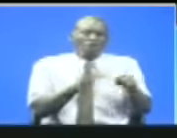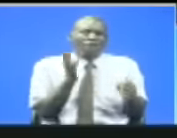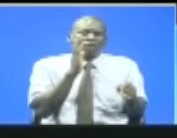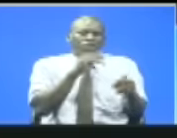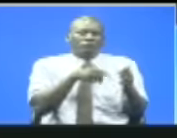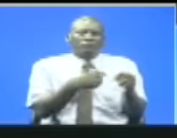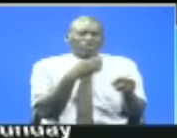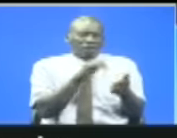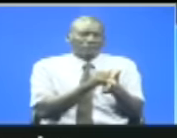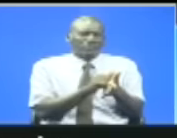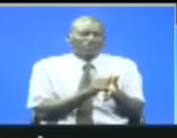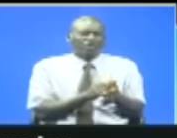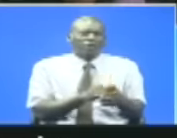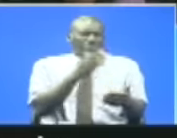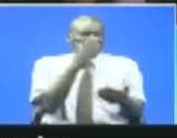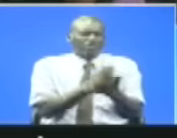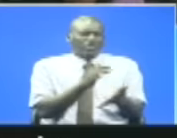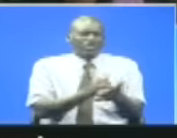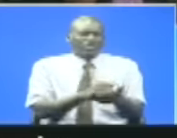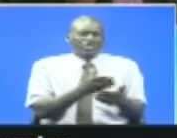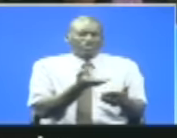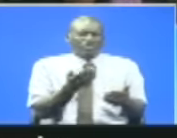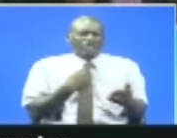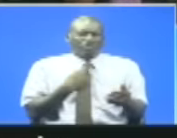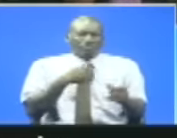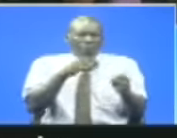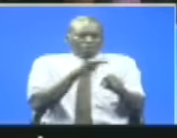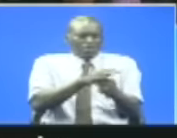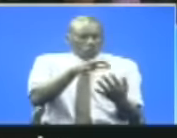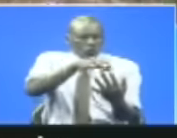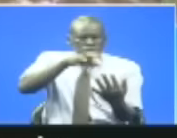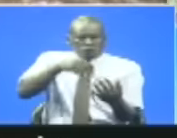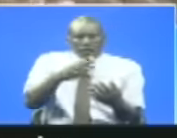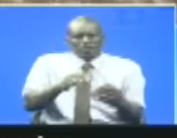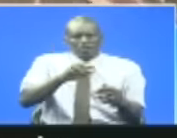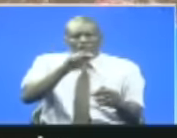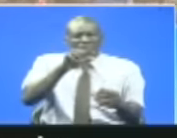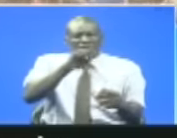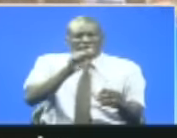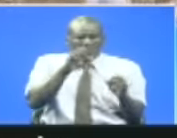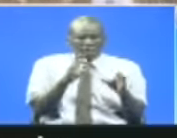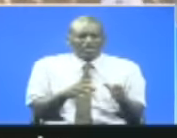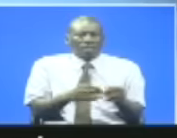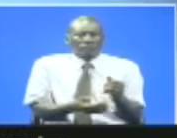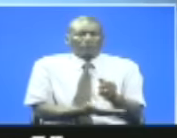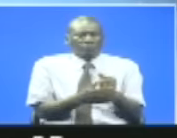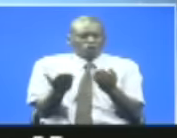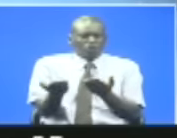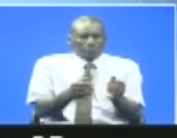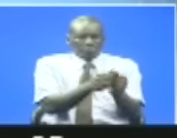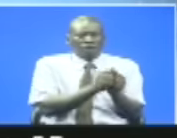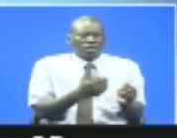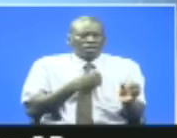is, the fact that they really have not much option outside NASA will help to bring them together. They do. Okay. They don't have much